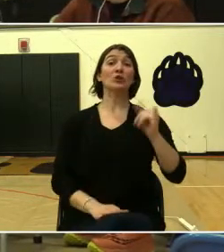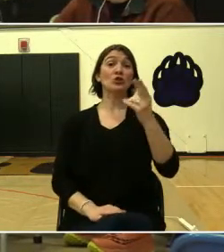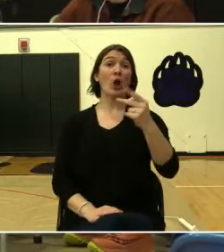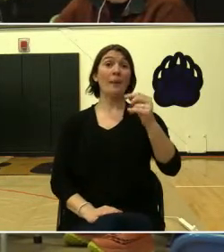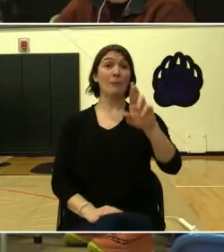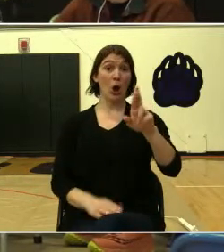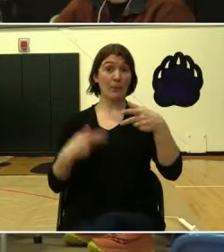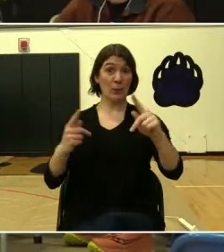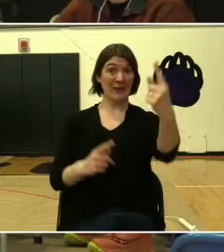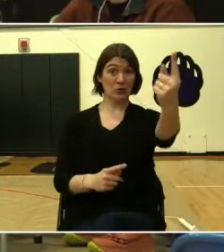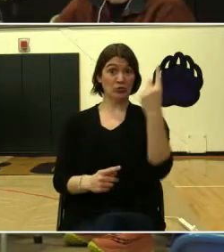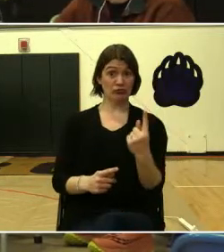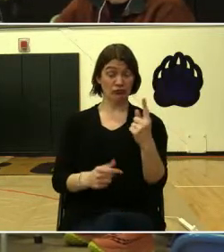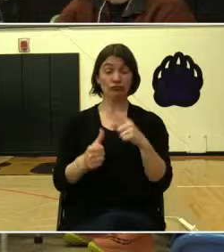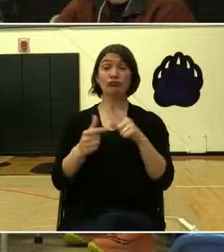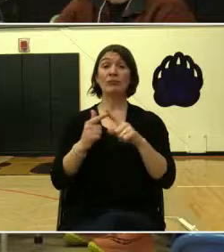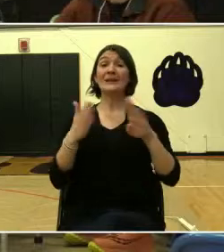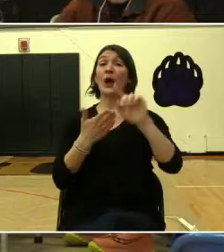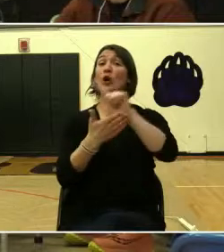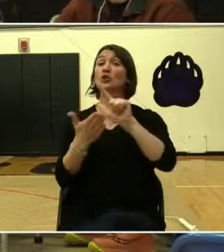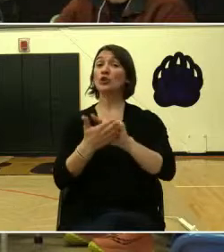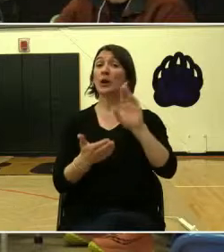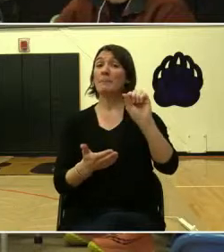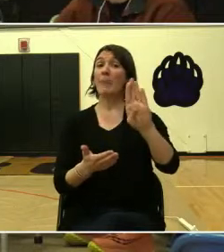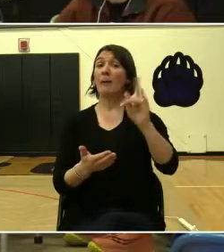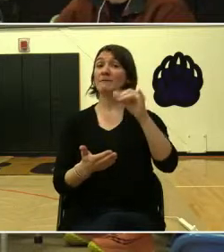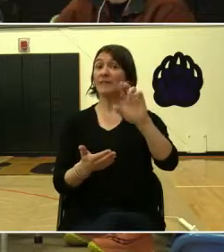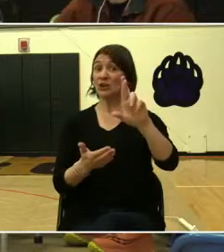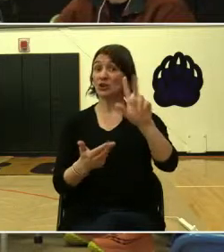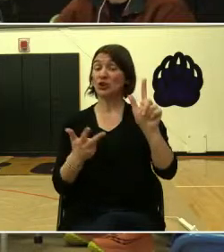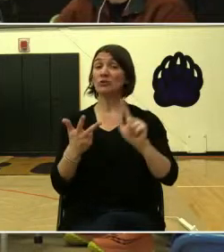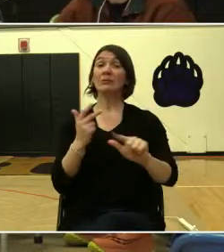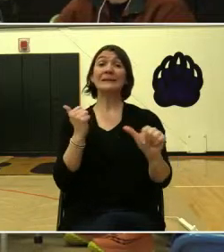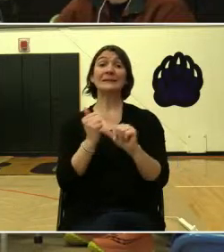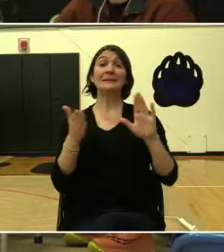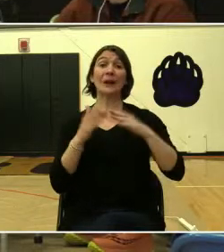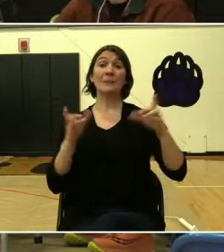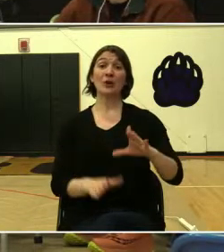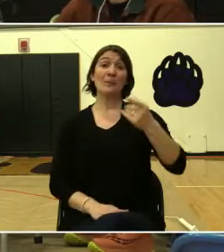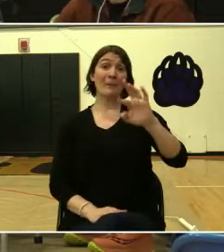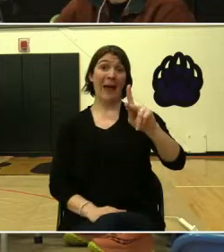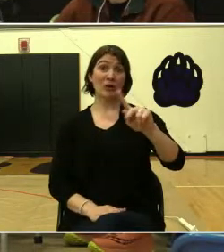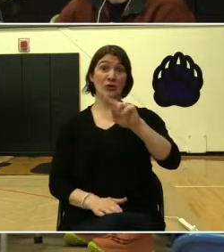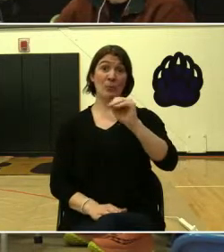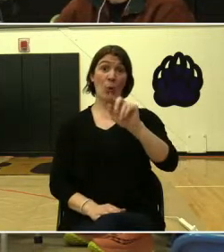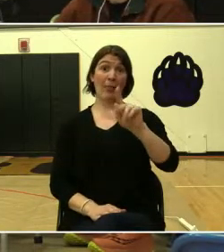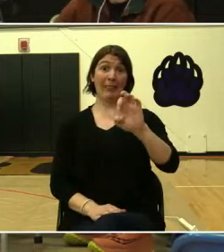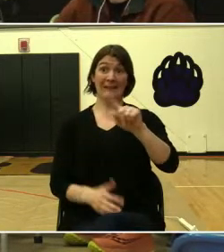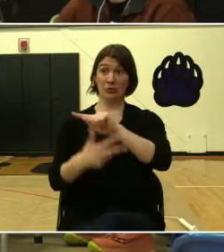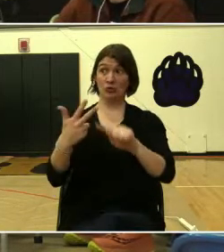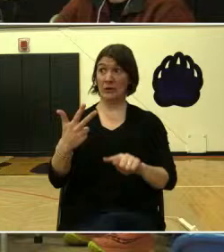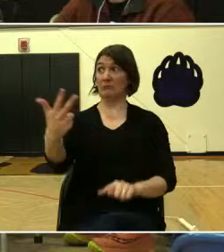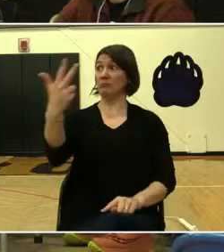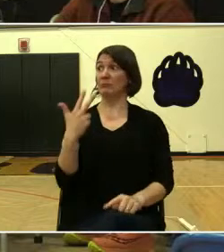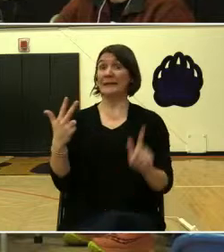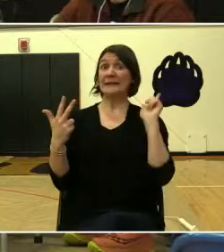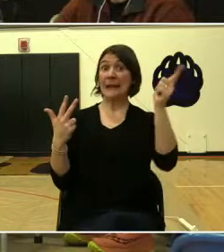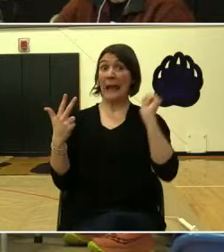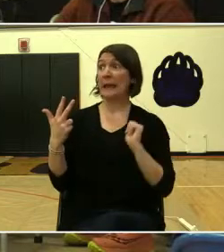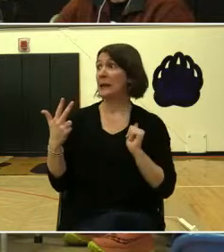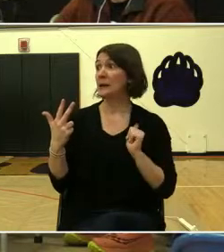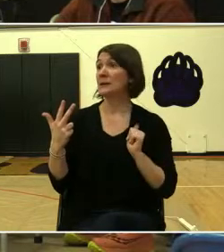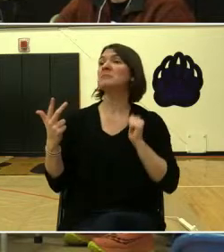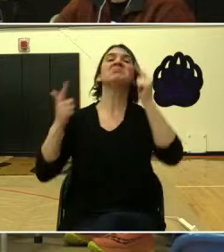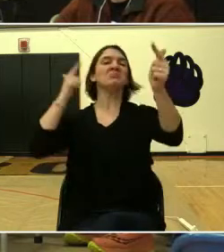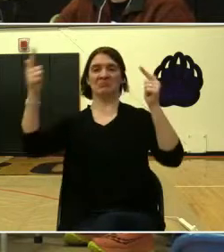John Potter Town attorney Robert fiser assistant Town manager Patrick Morin is there a